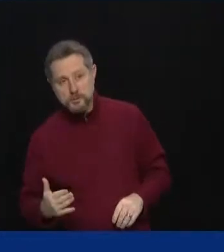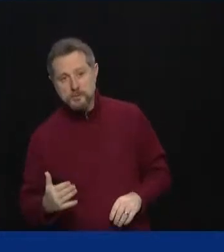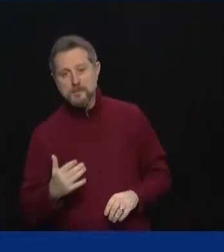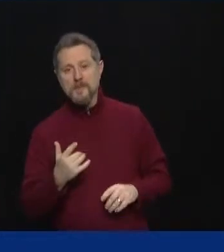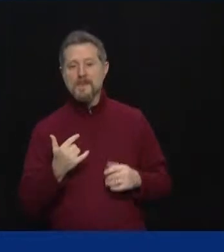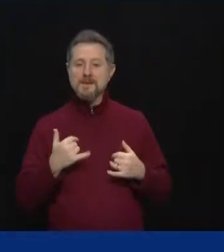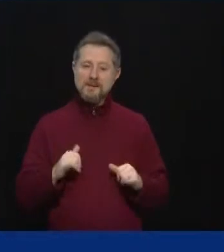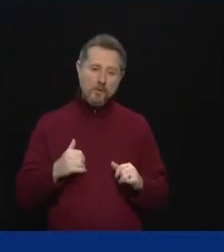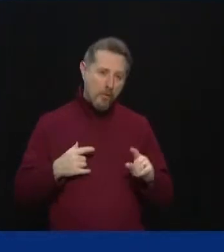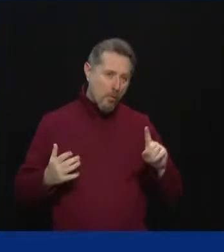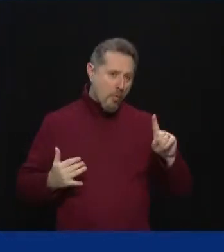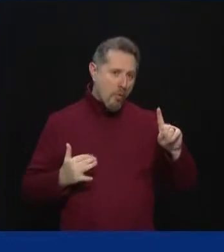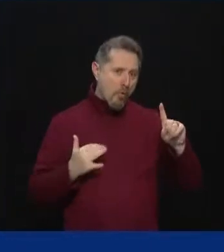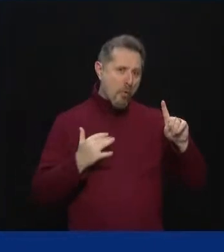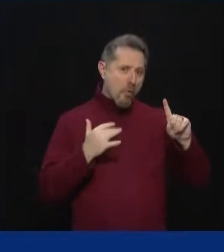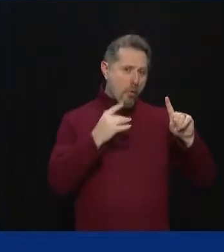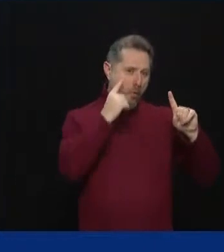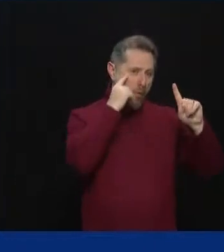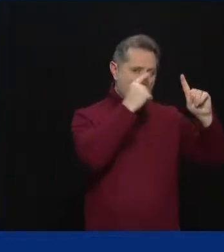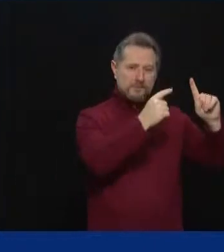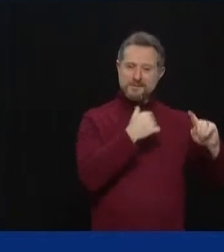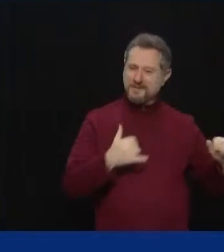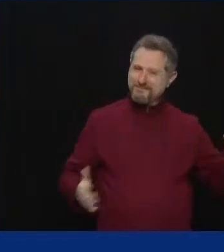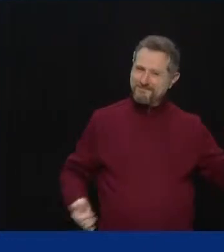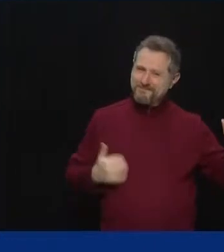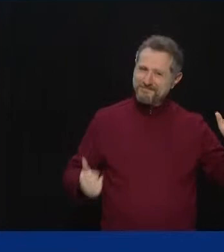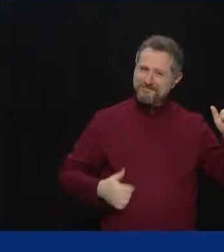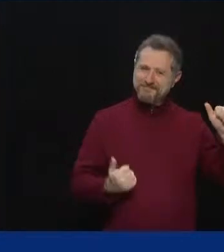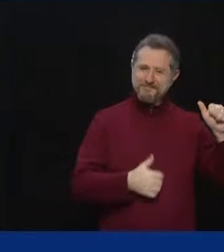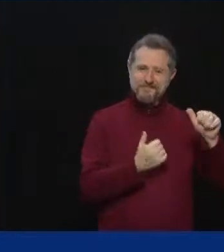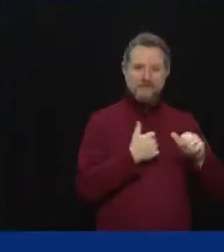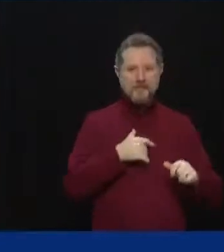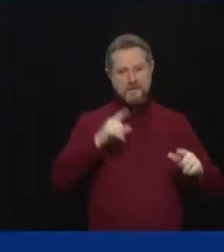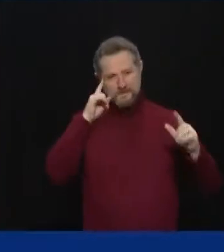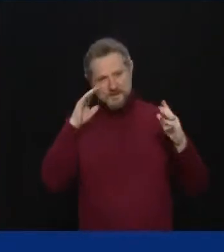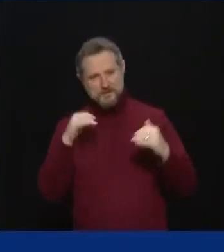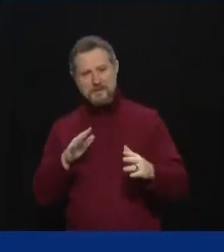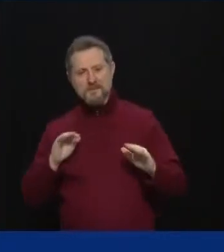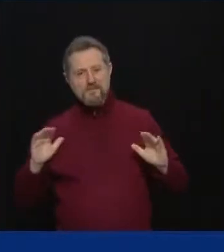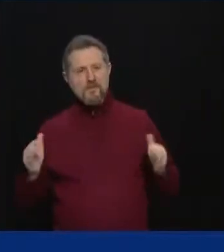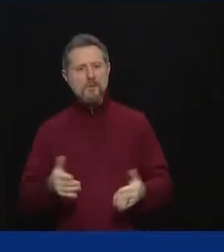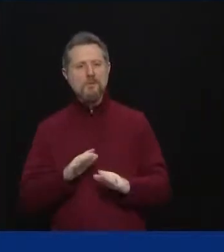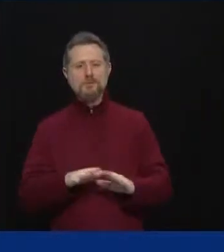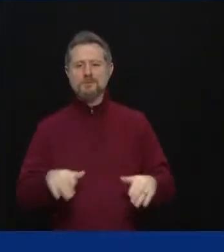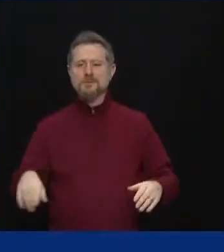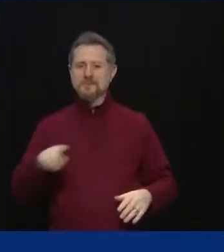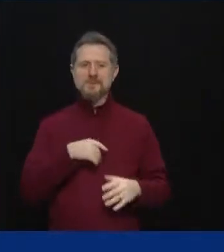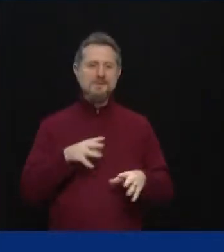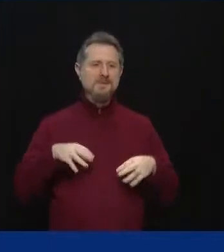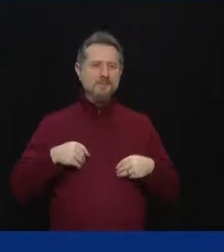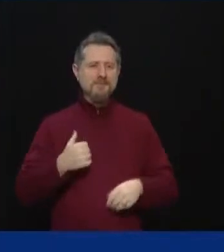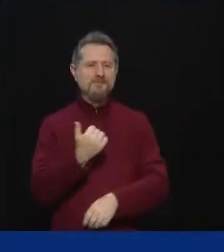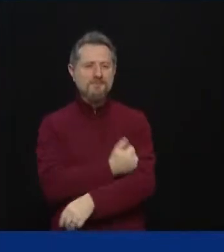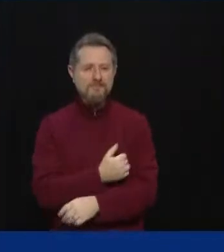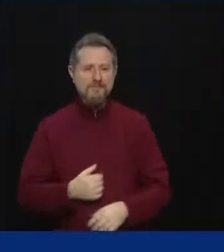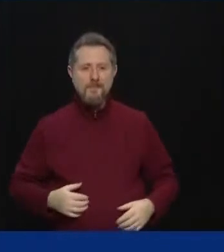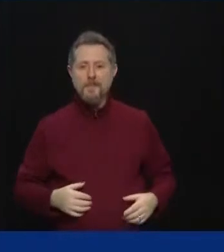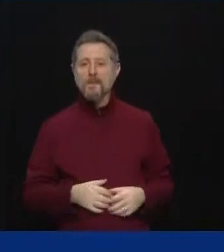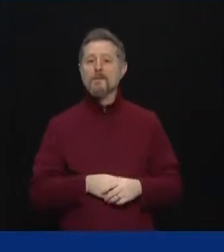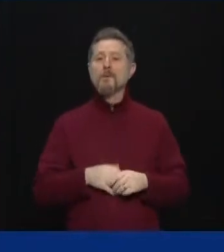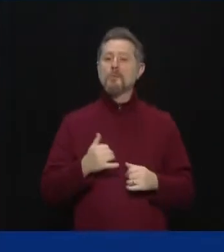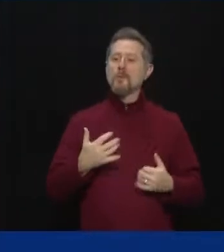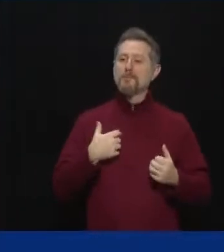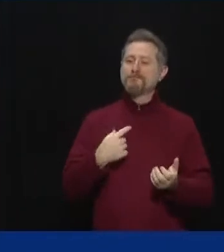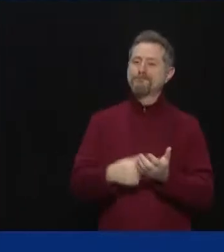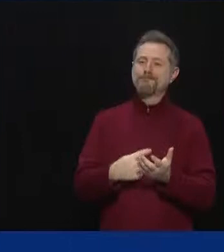there. That's some progress, but I'm very focused on these children getting the vaccinations. I do want to talk about some areas that are doing